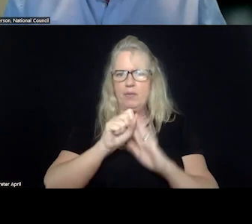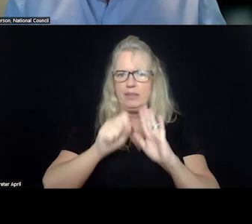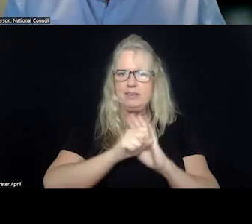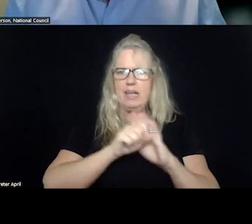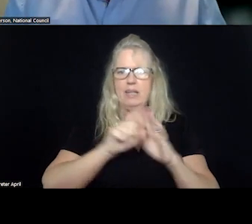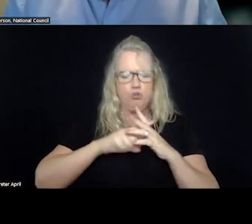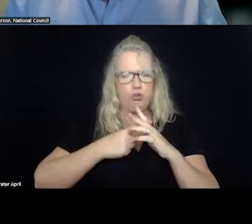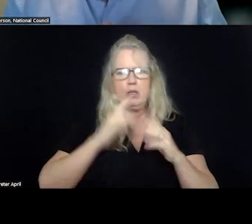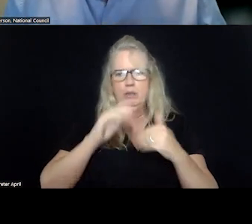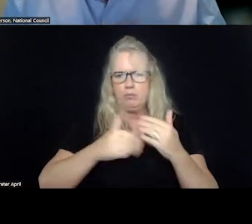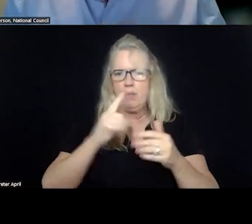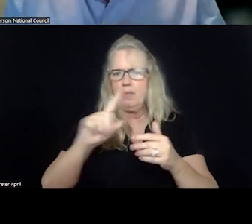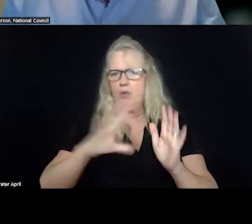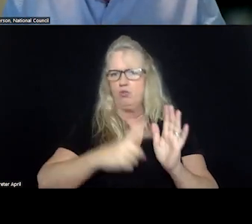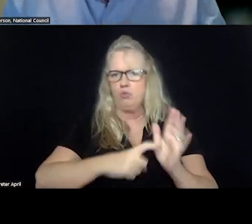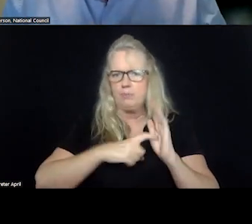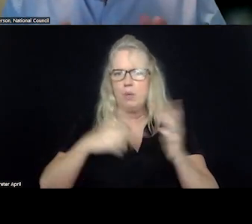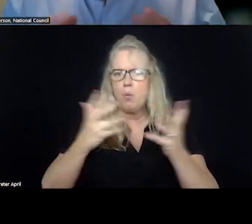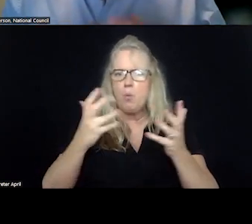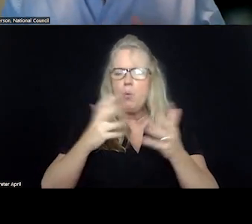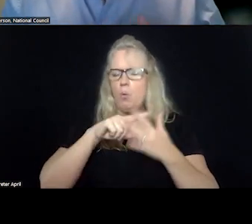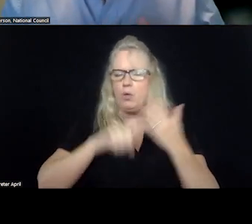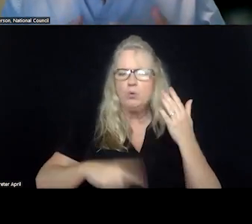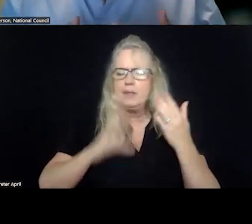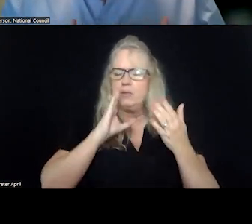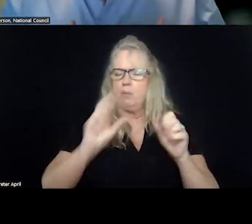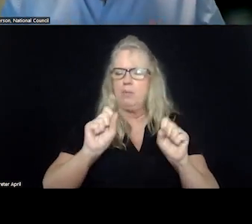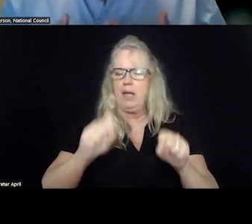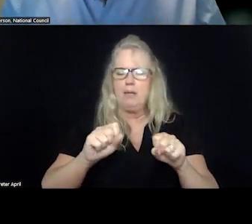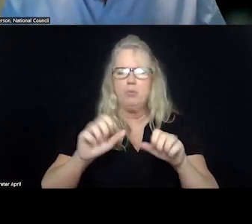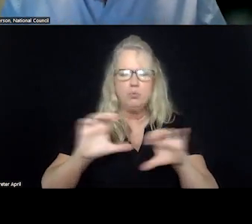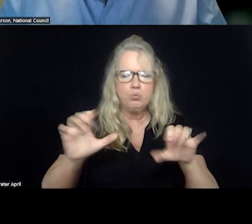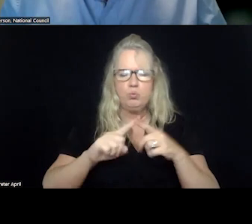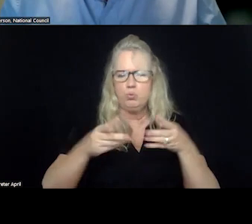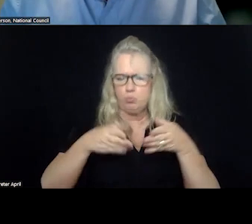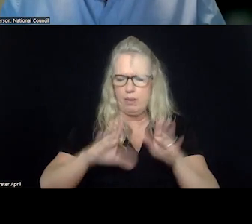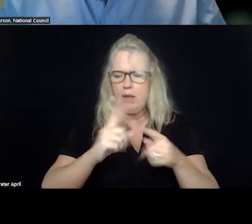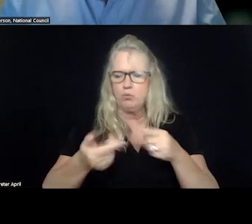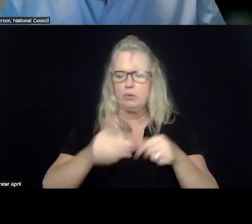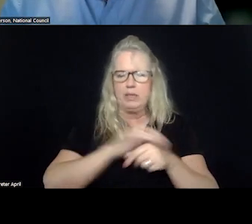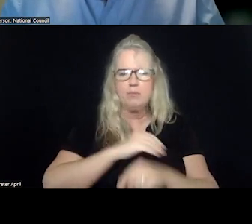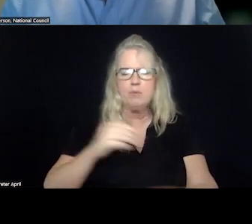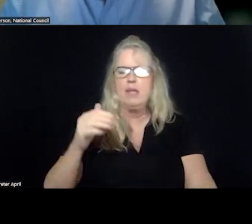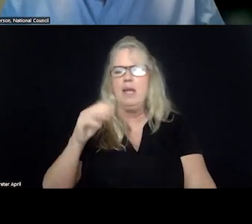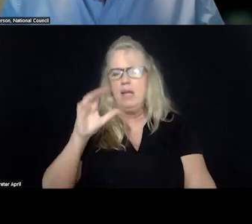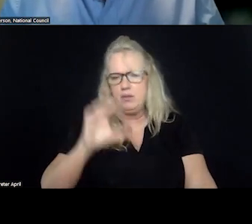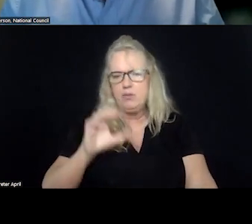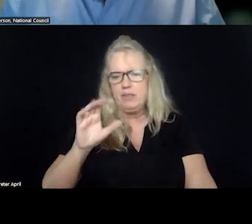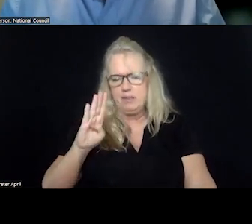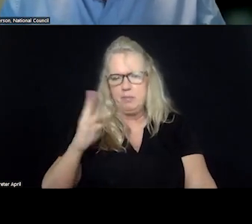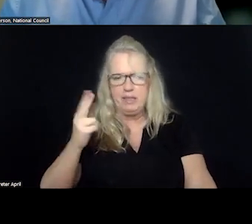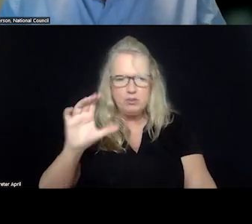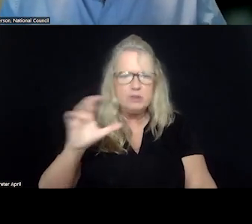formalize their criteria. So what are those things that they're going to be able to allow to cover within CCBHC? So those services,